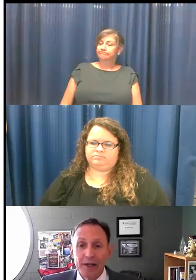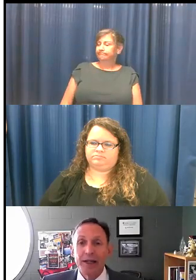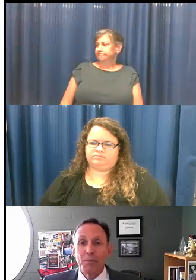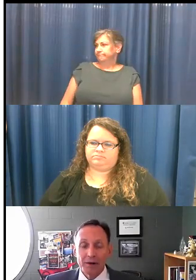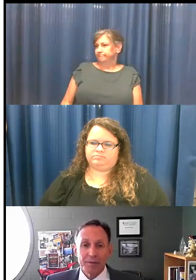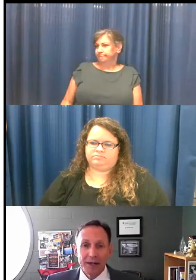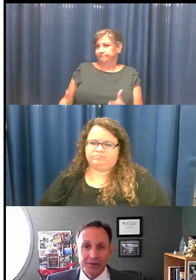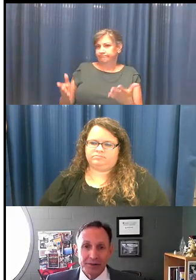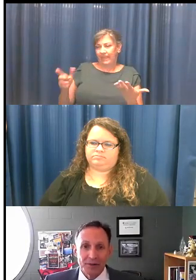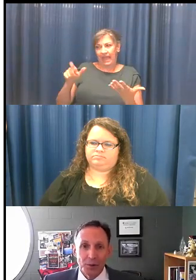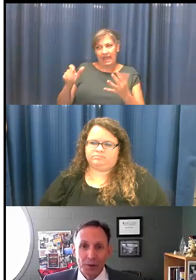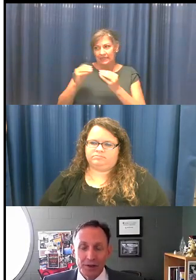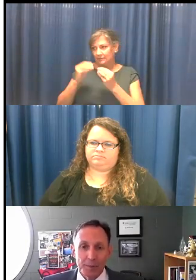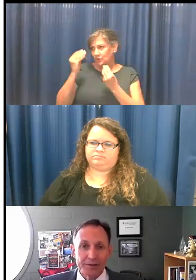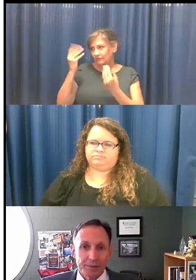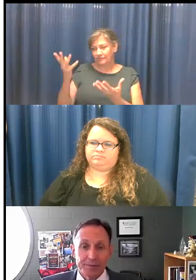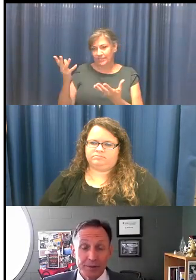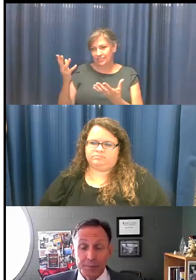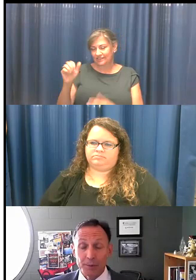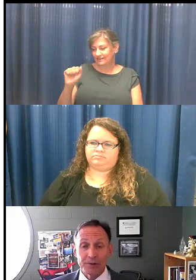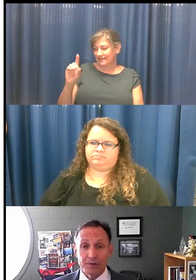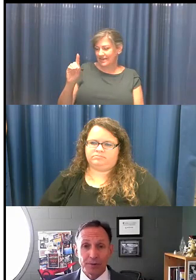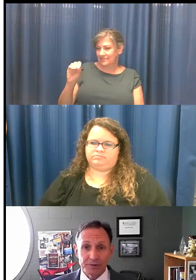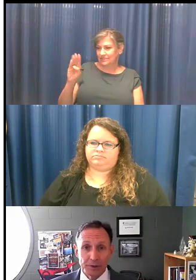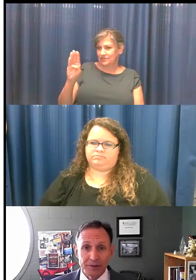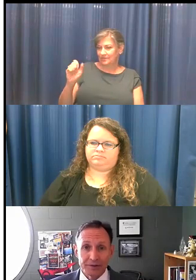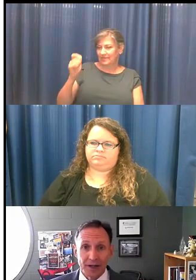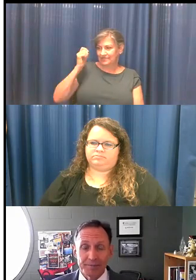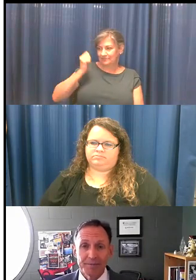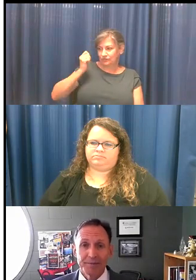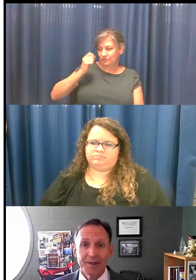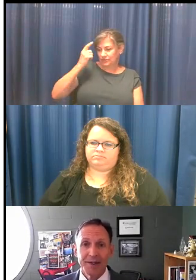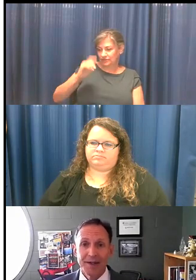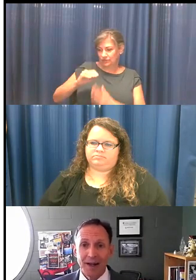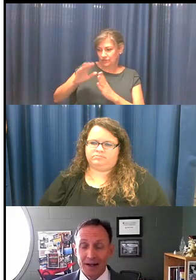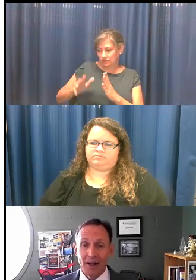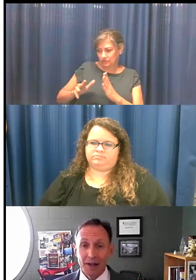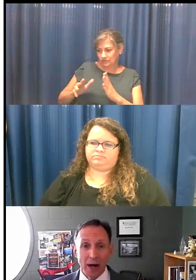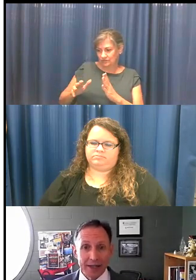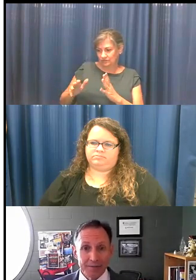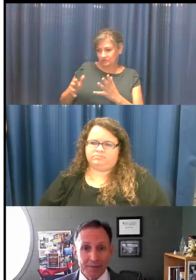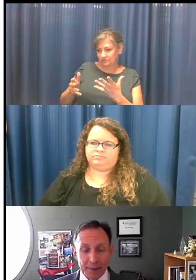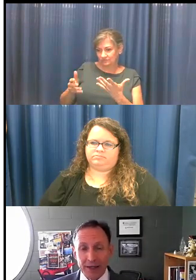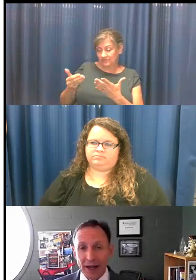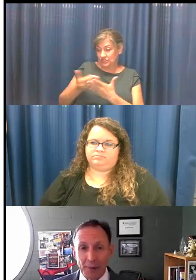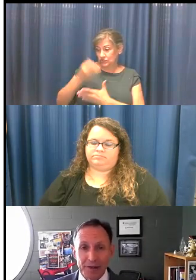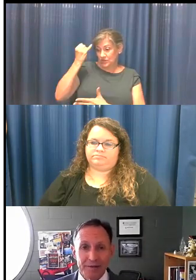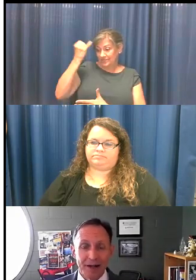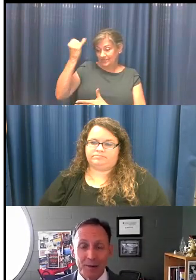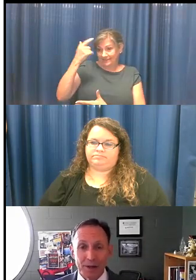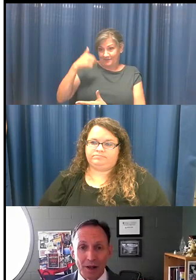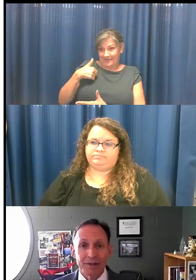I would need more information. So Adobe subscriptions for students is a new idea for me. I